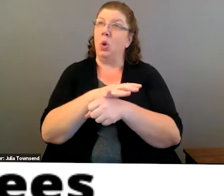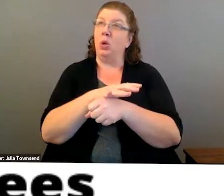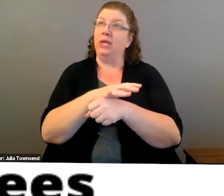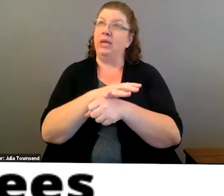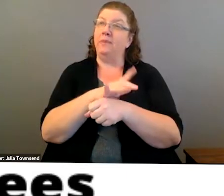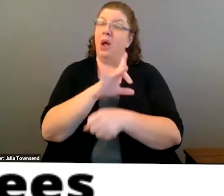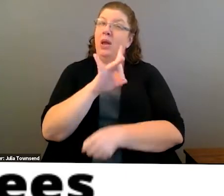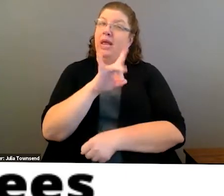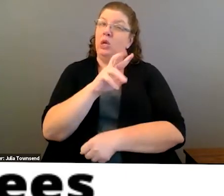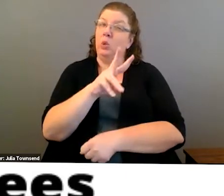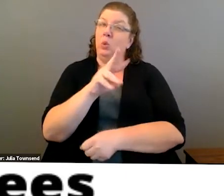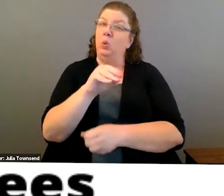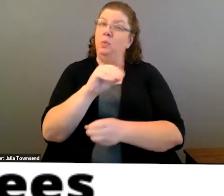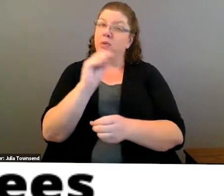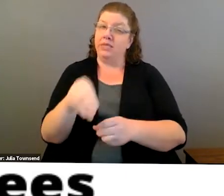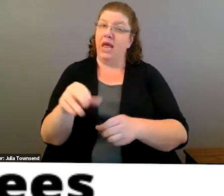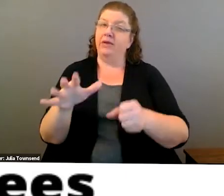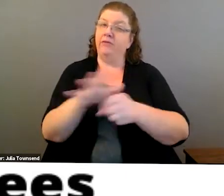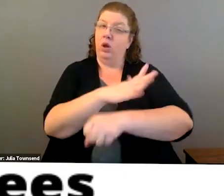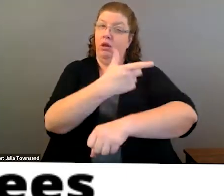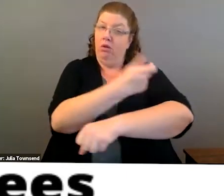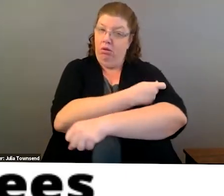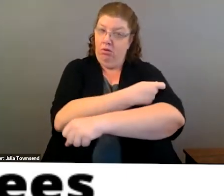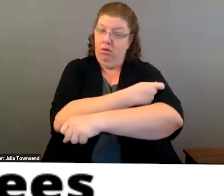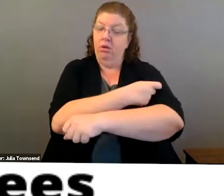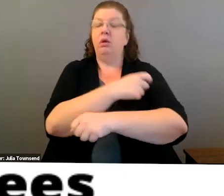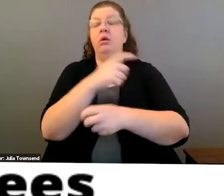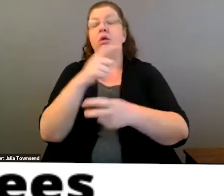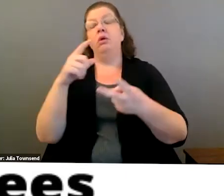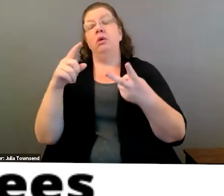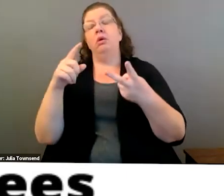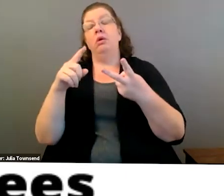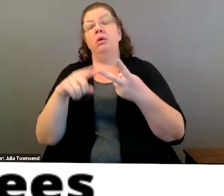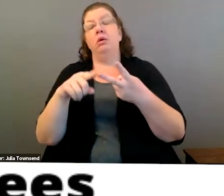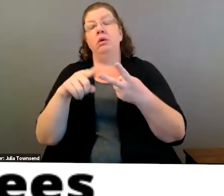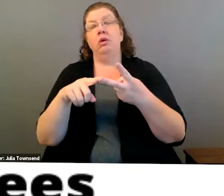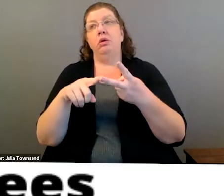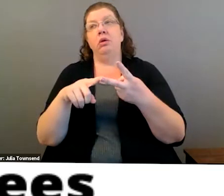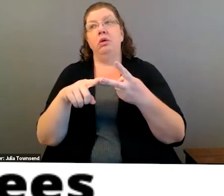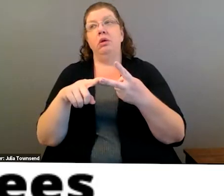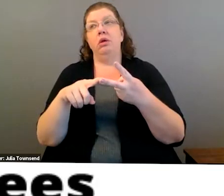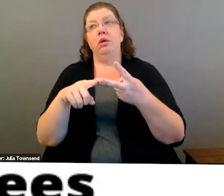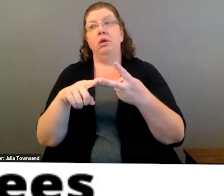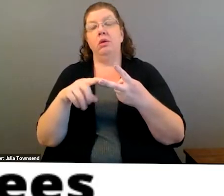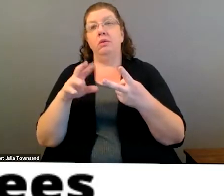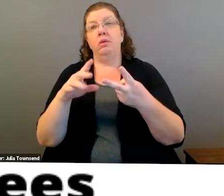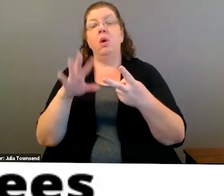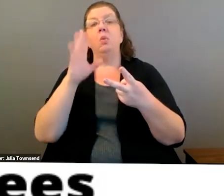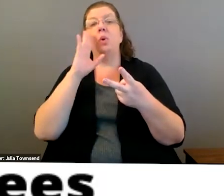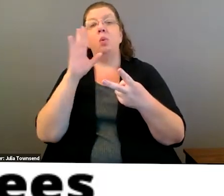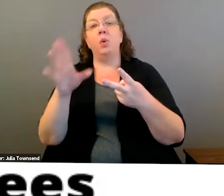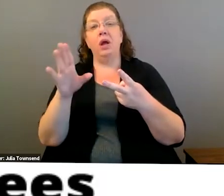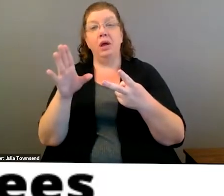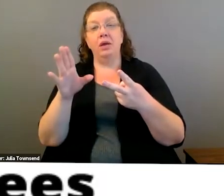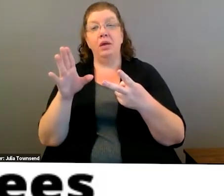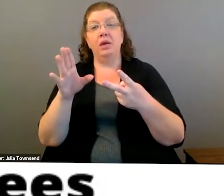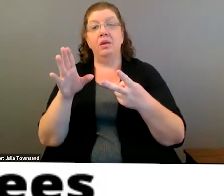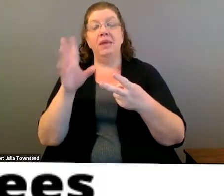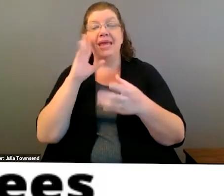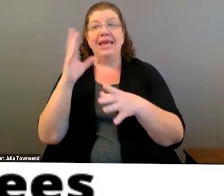around 82%. And we are going to be collecting an